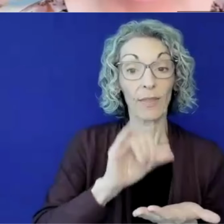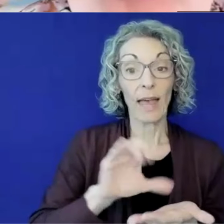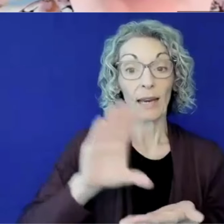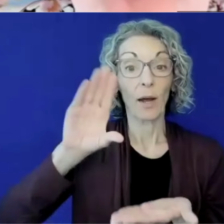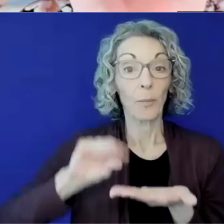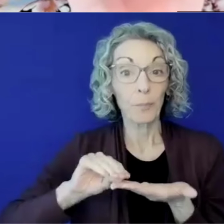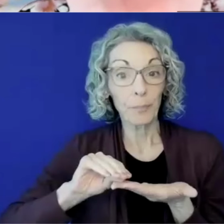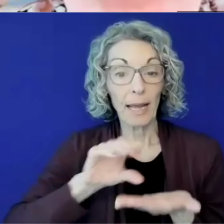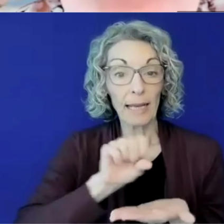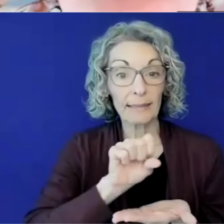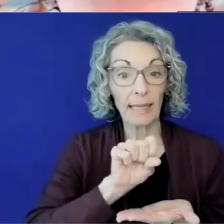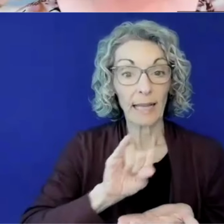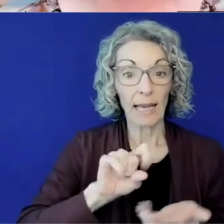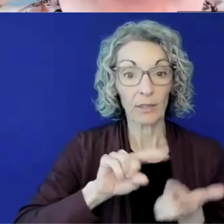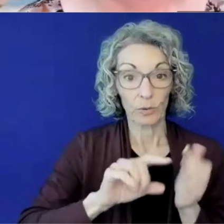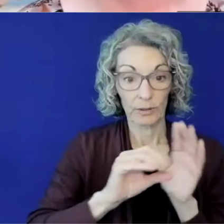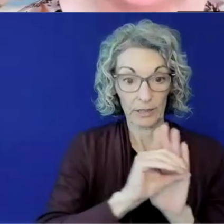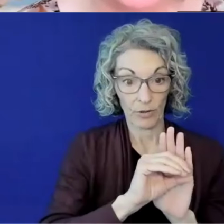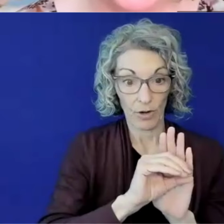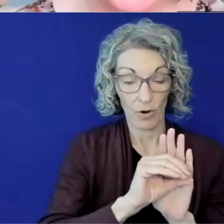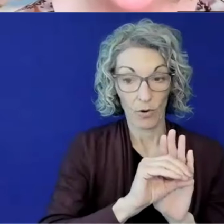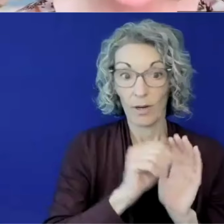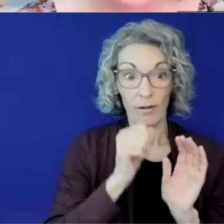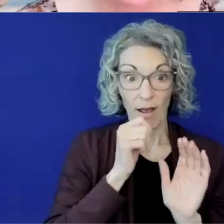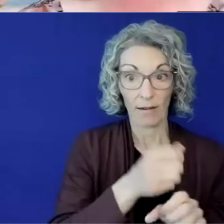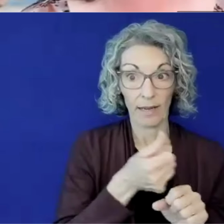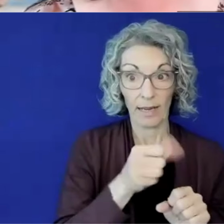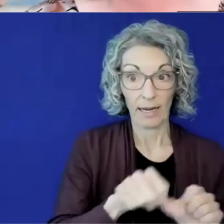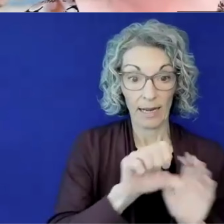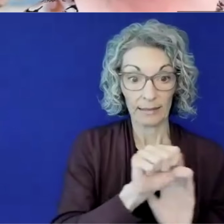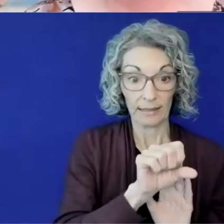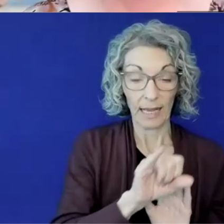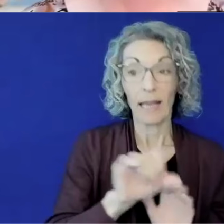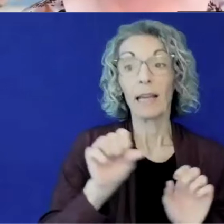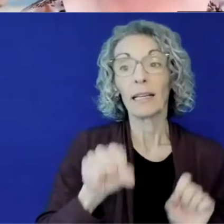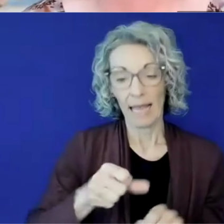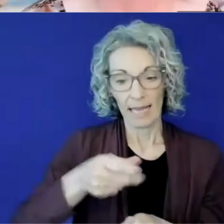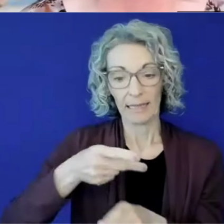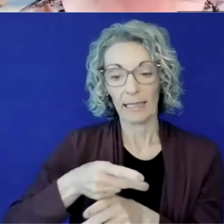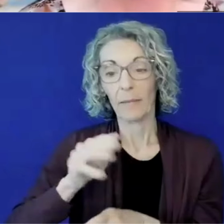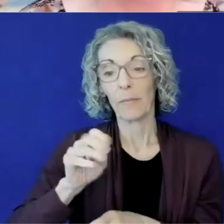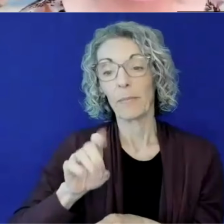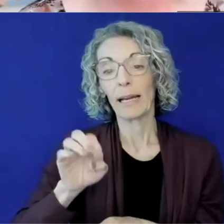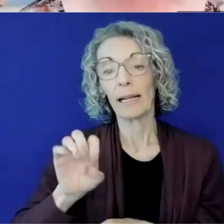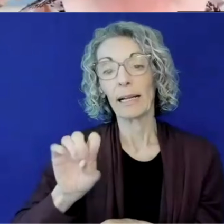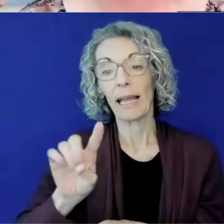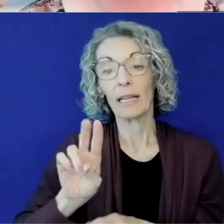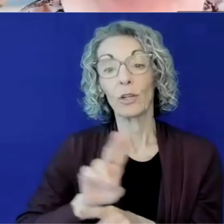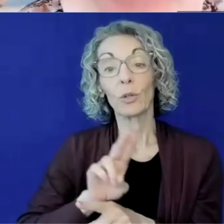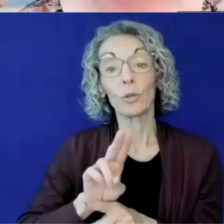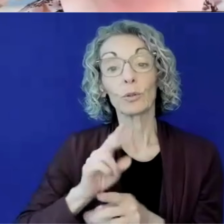any SSI, you can keep Medicaid using a program called